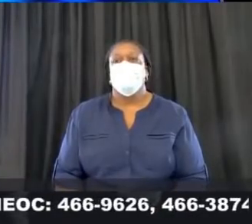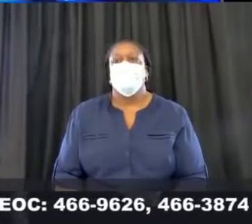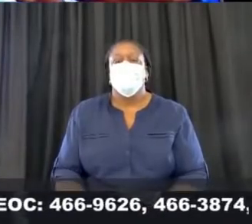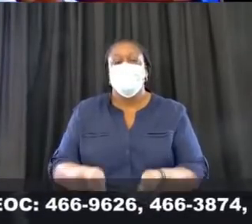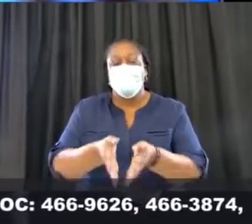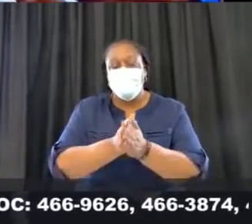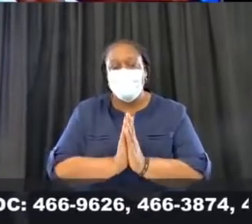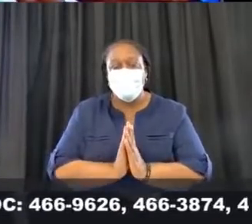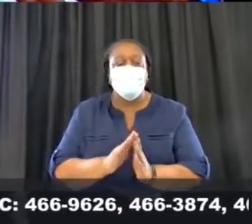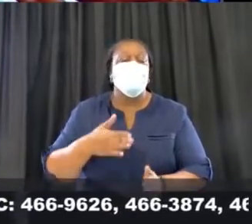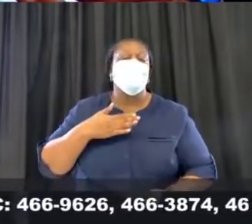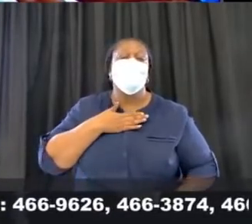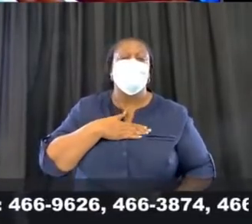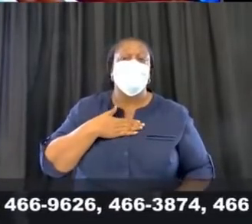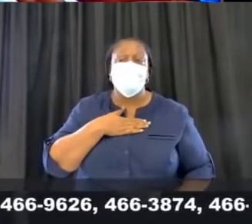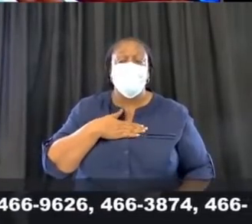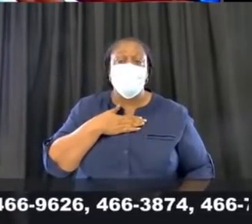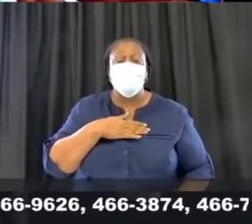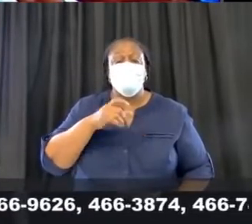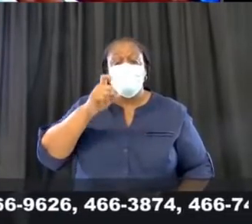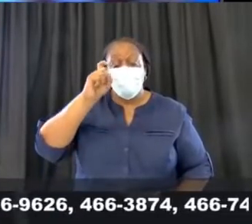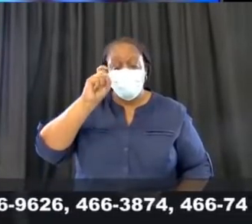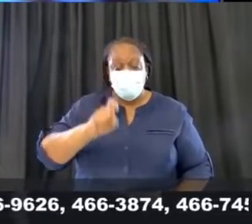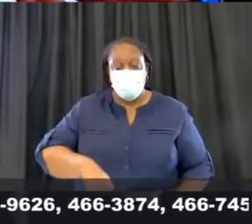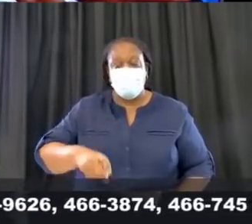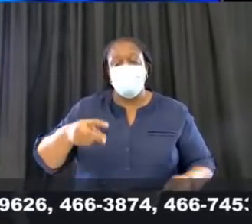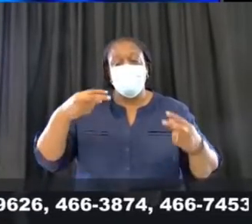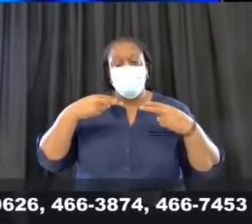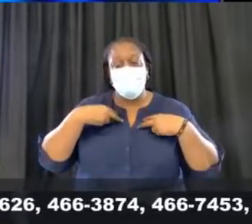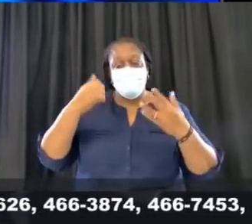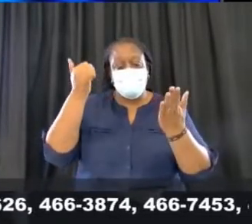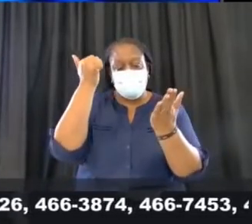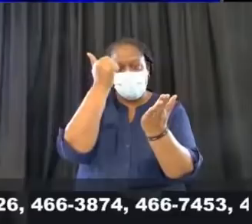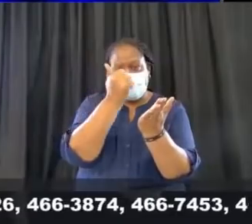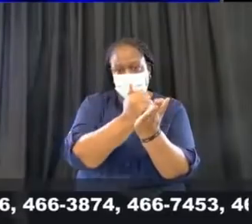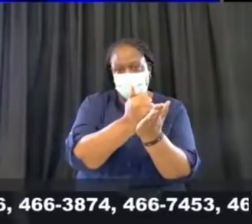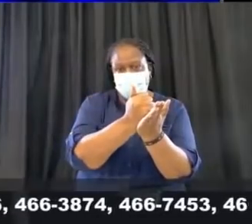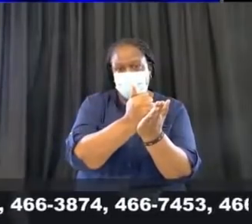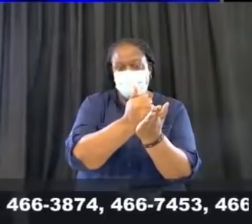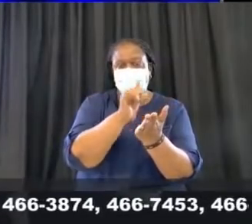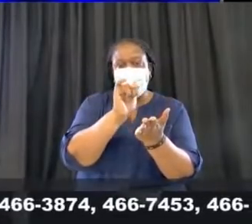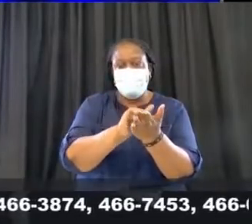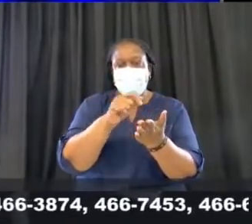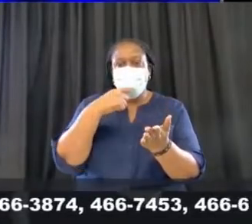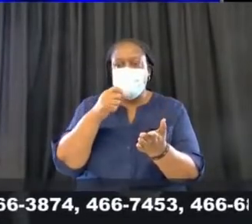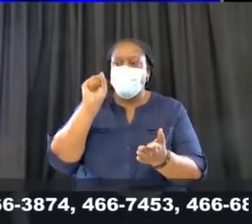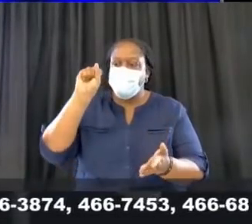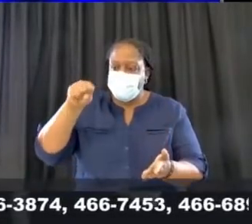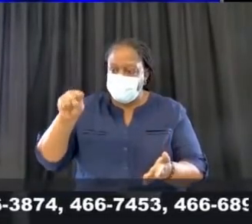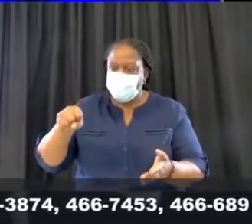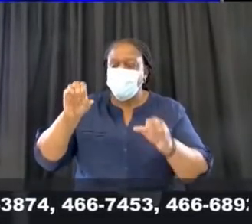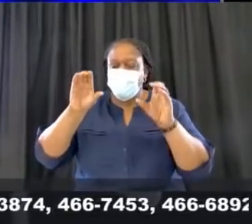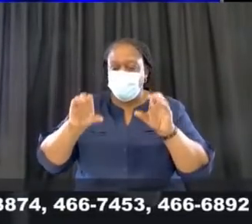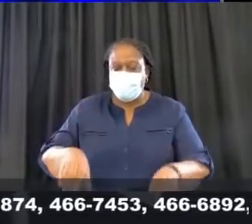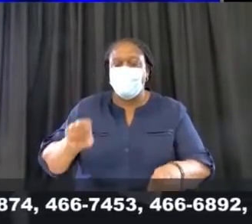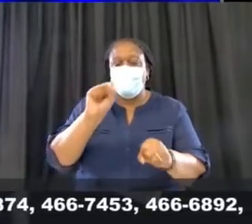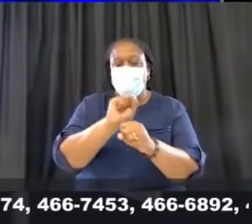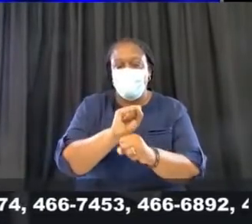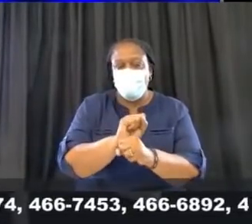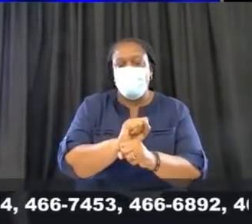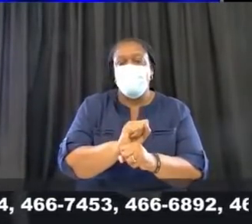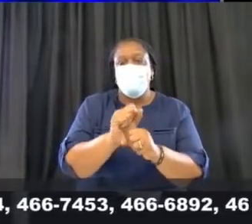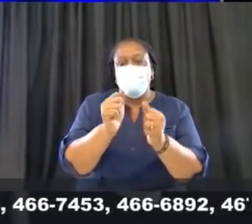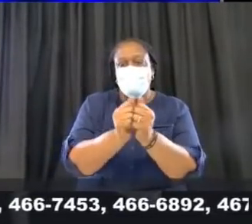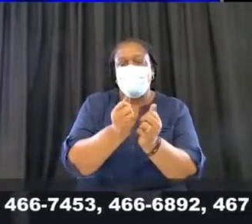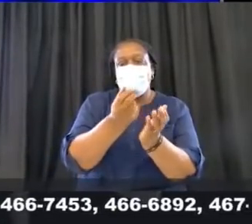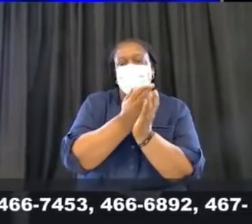travel approved seal for you to be able to operate on that day. So everyone who is going to be within the bubbles,